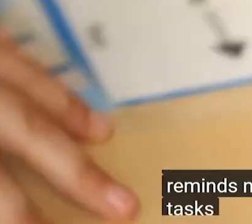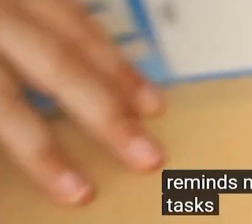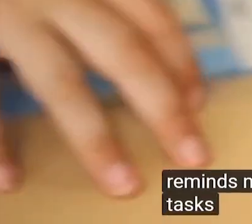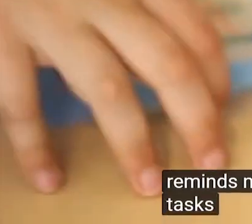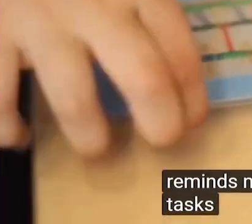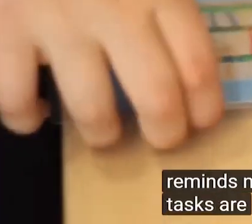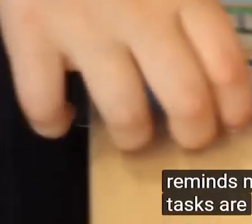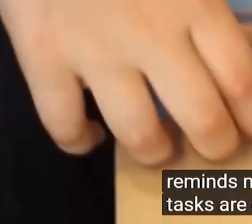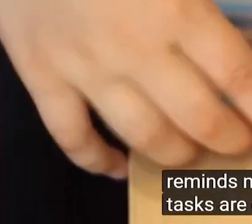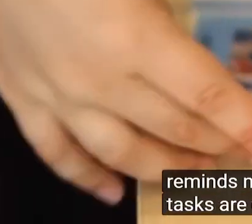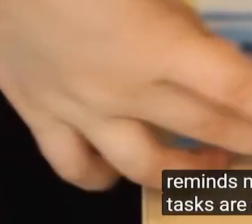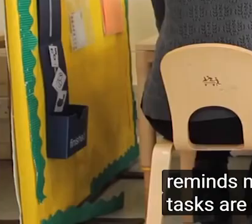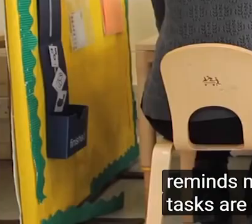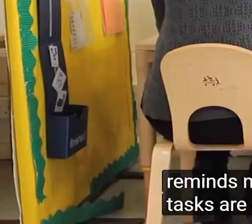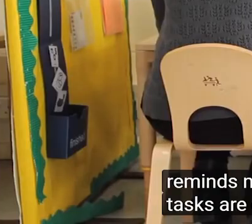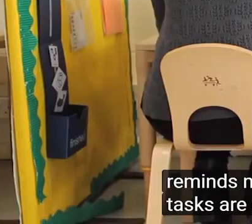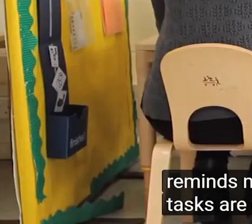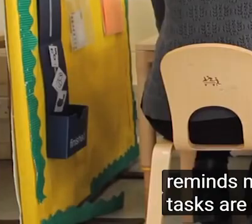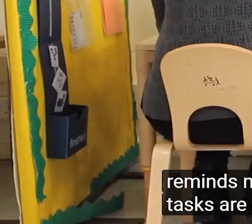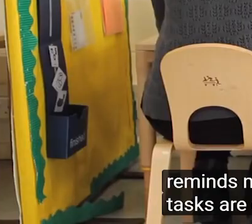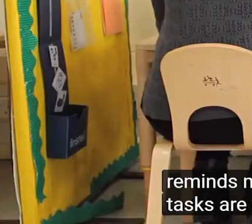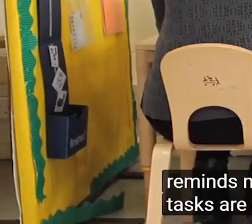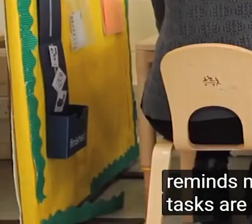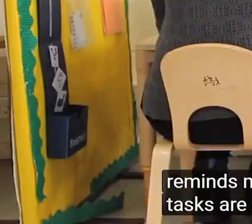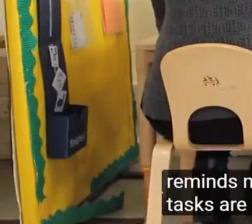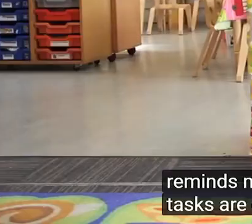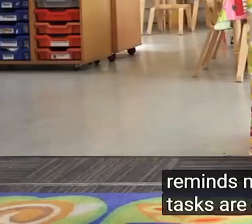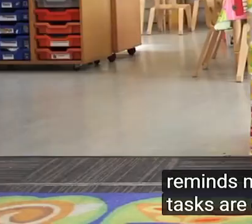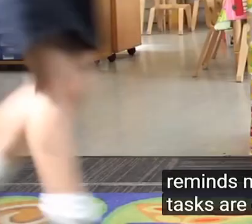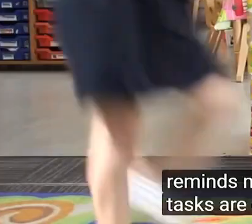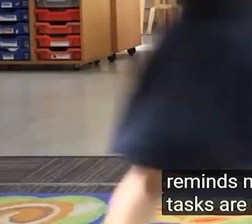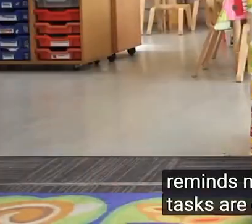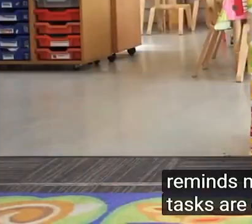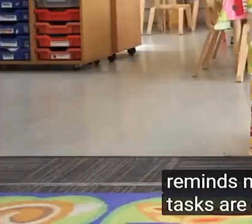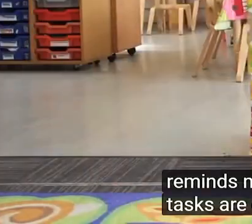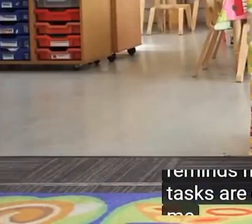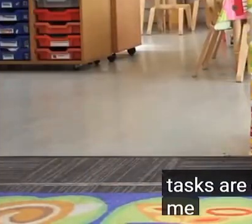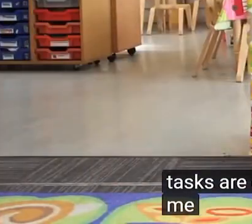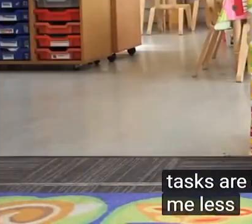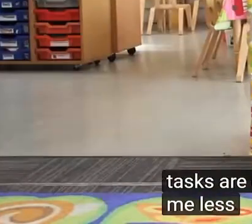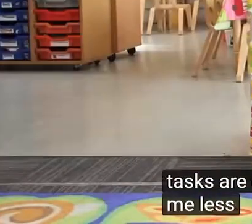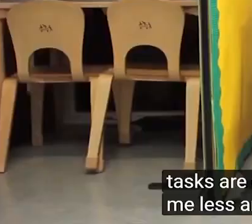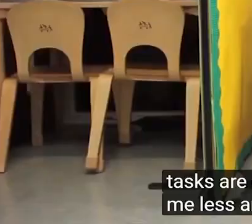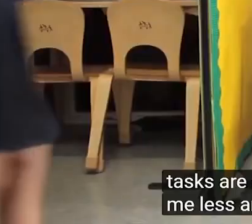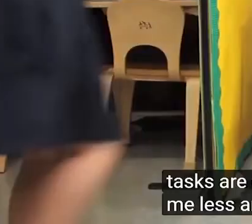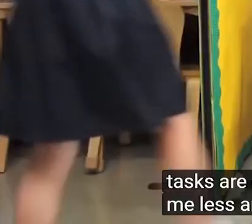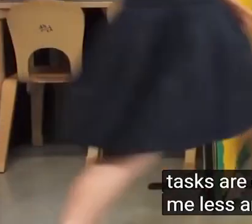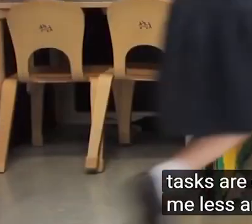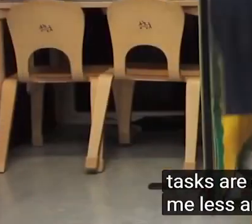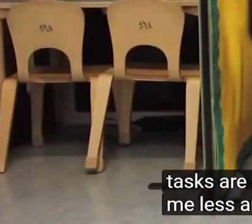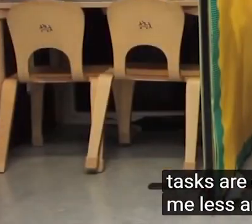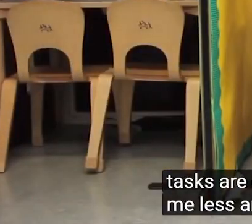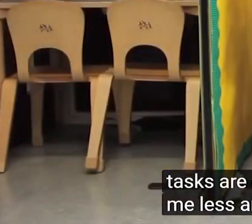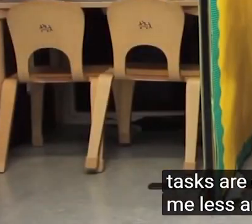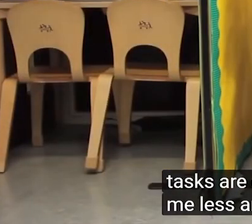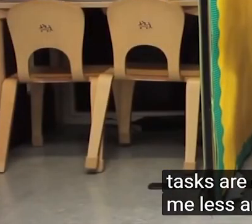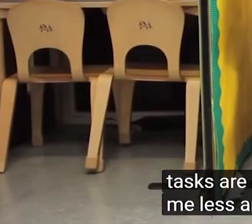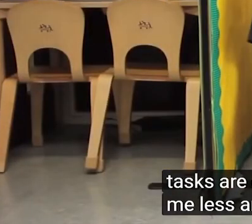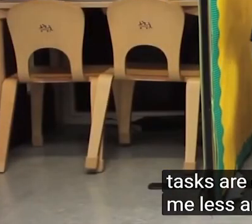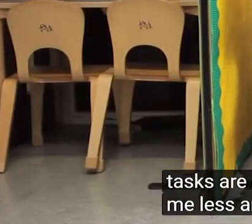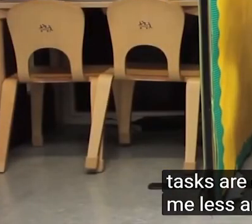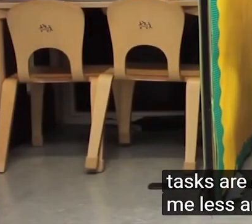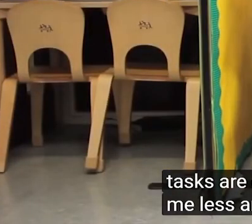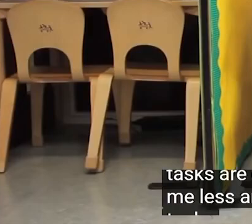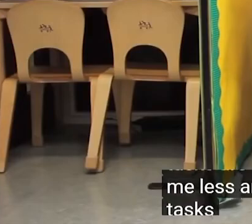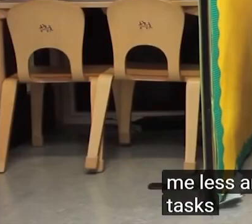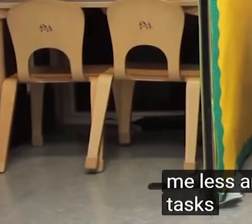the tasks are done. My teacher has to remind me less and less. I like